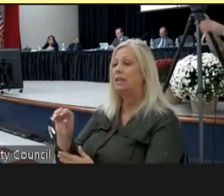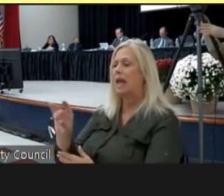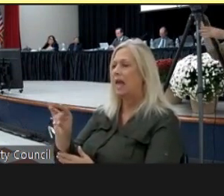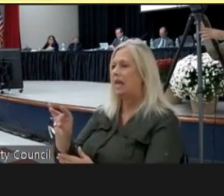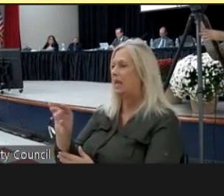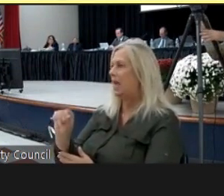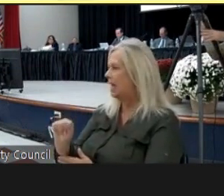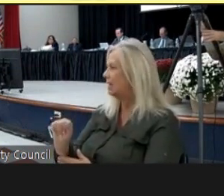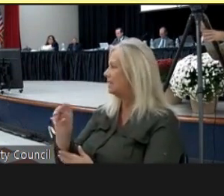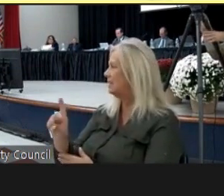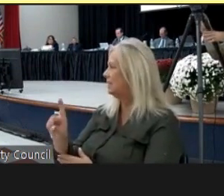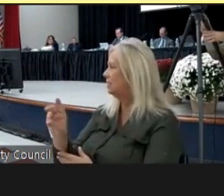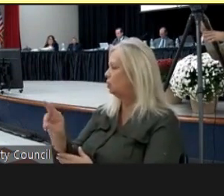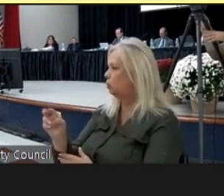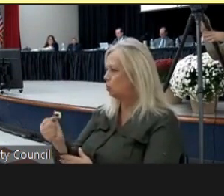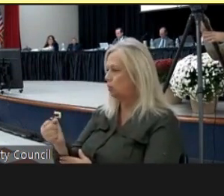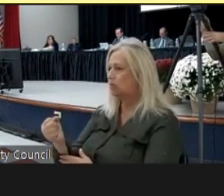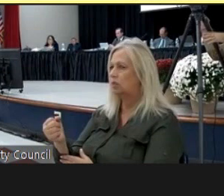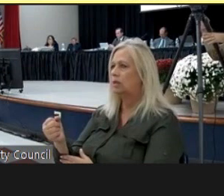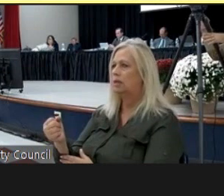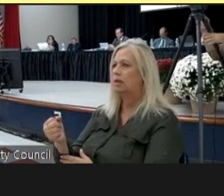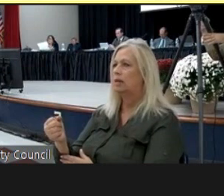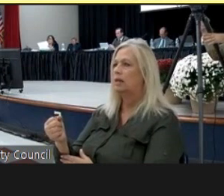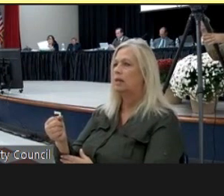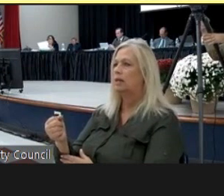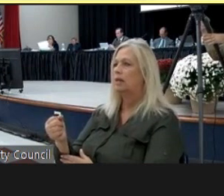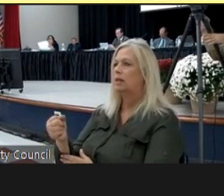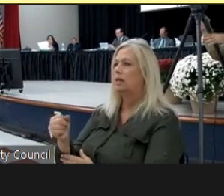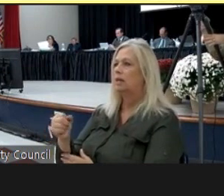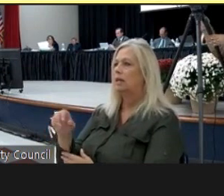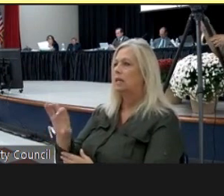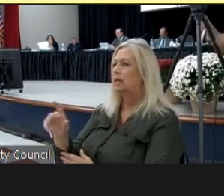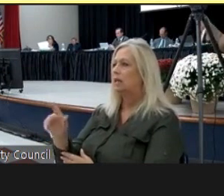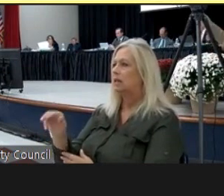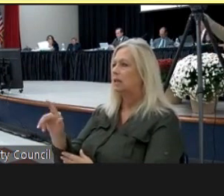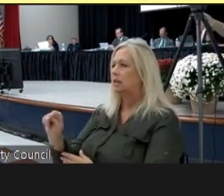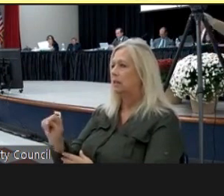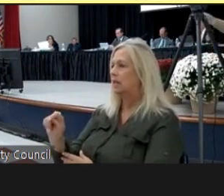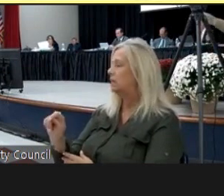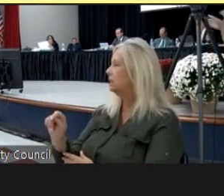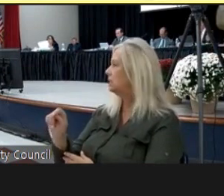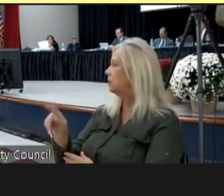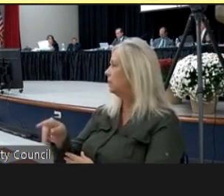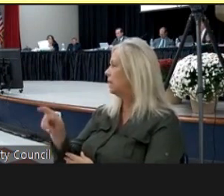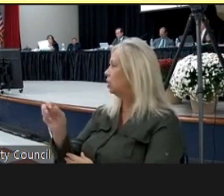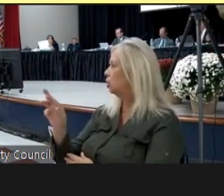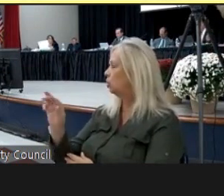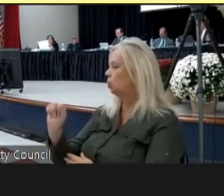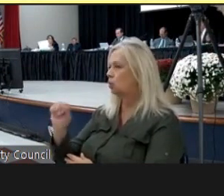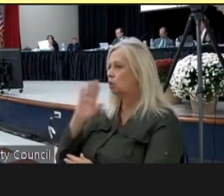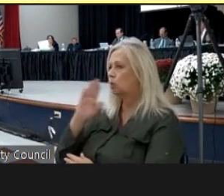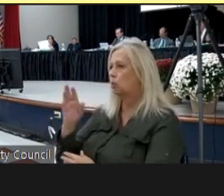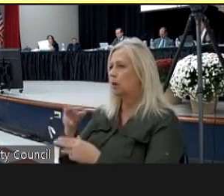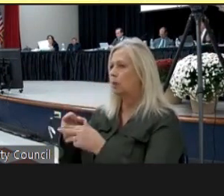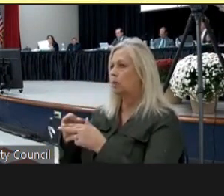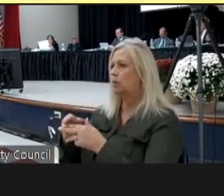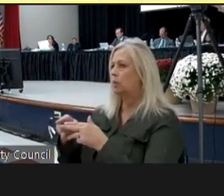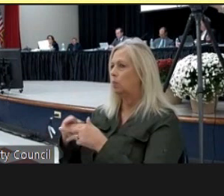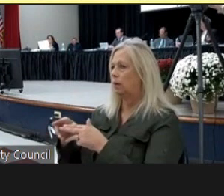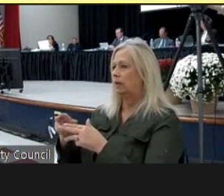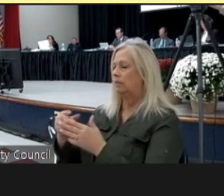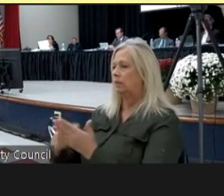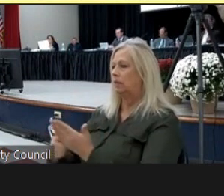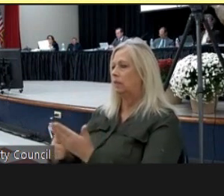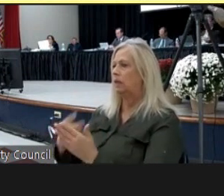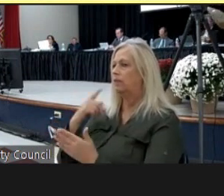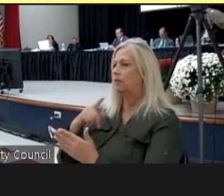refer to them a few times. Inviting Clint Peters, our Director of Development Services, to give a presentation. He's going to brief the council on some